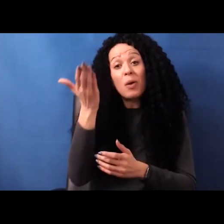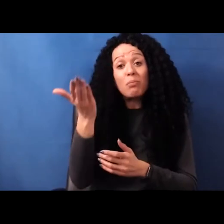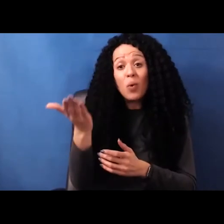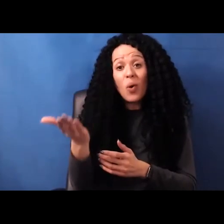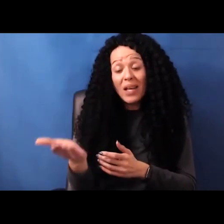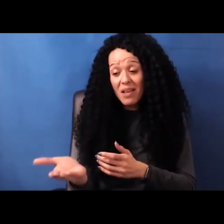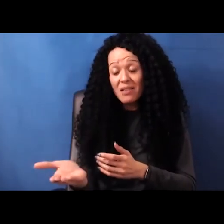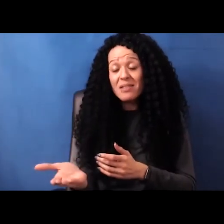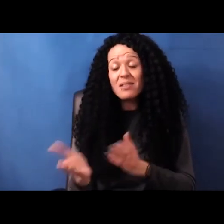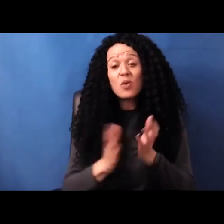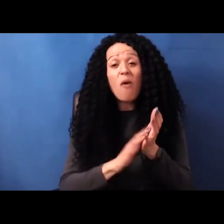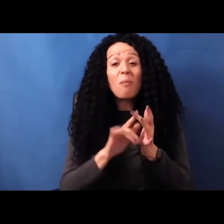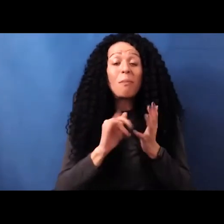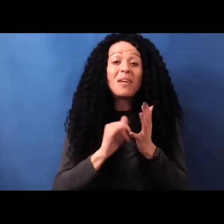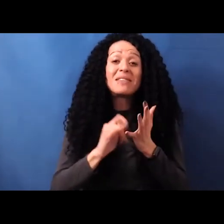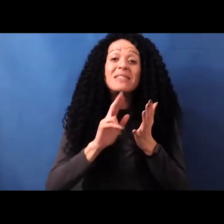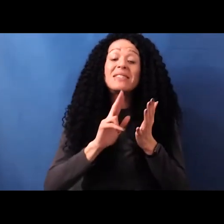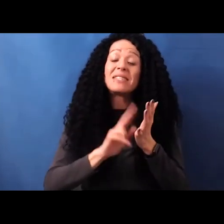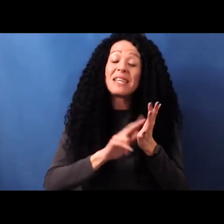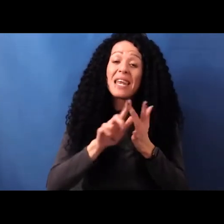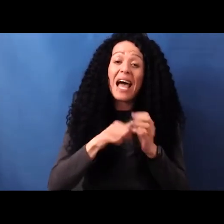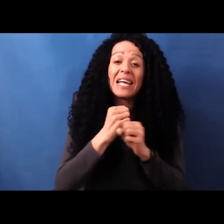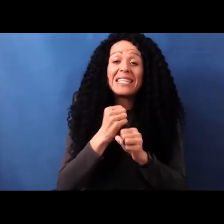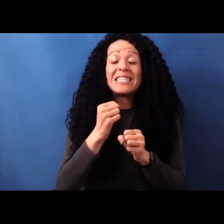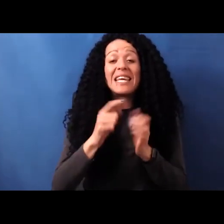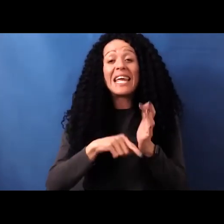the presence of Miss